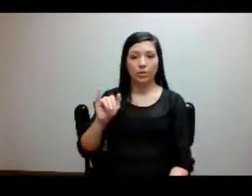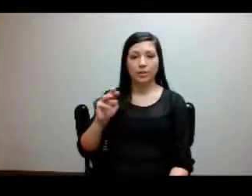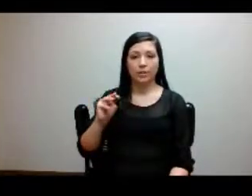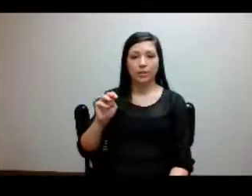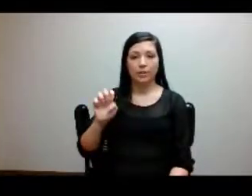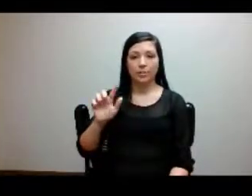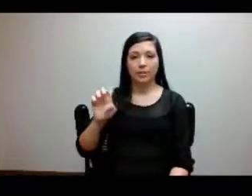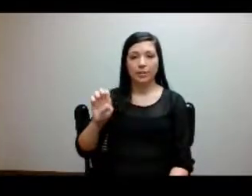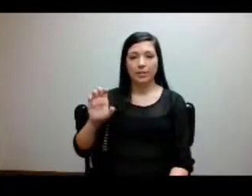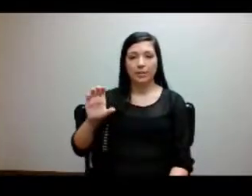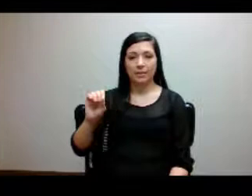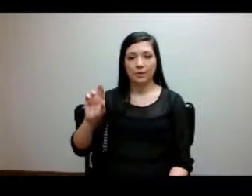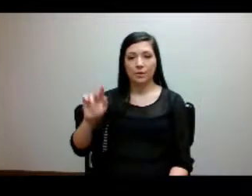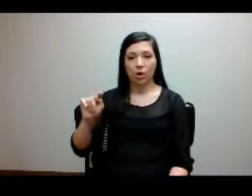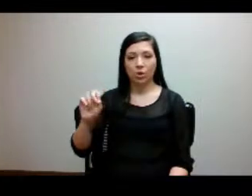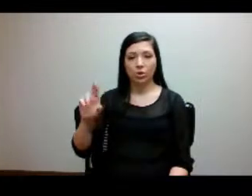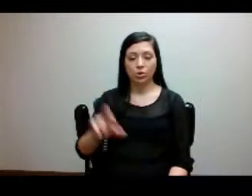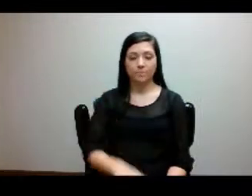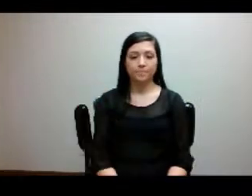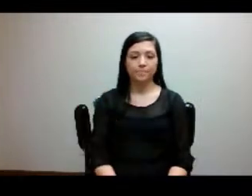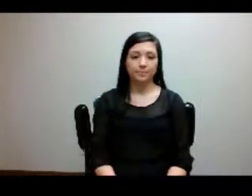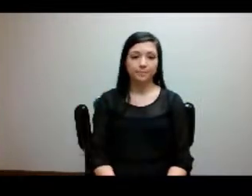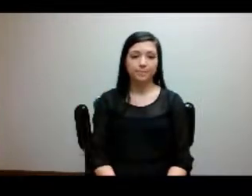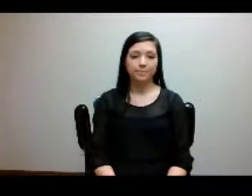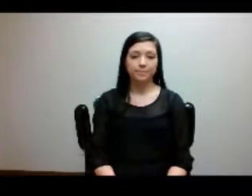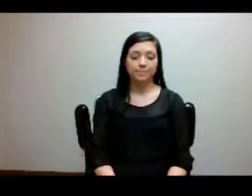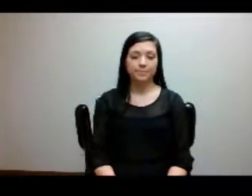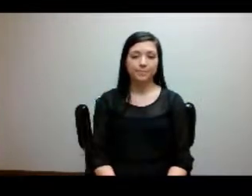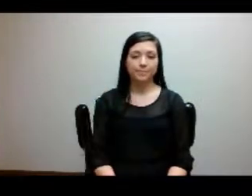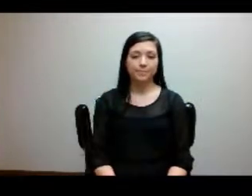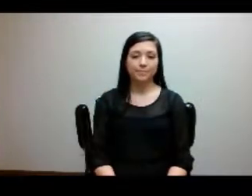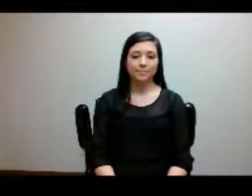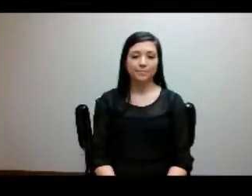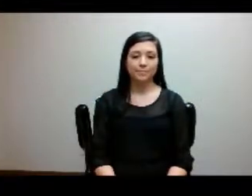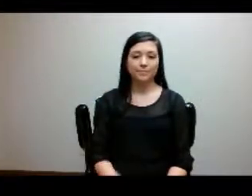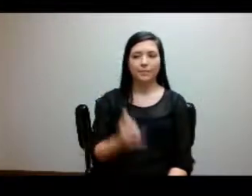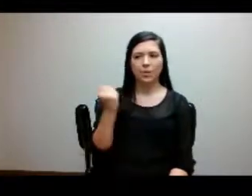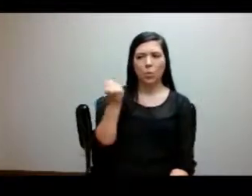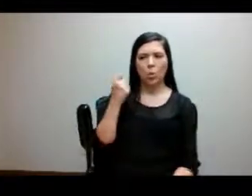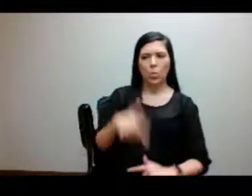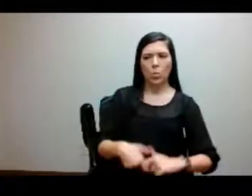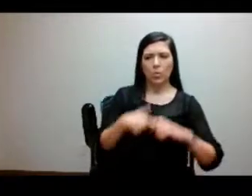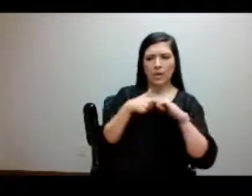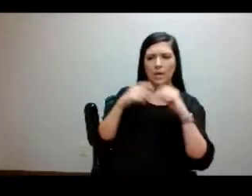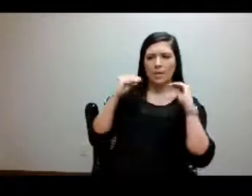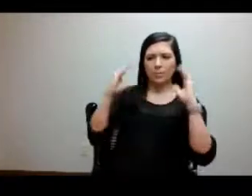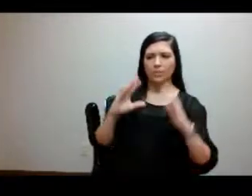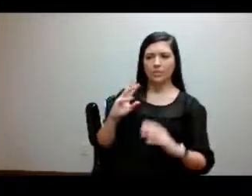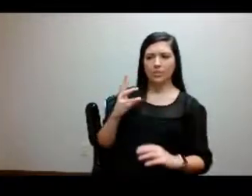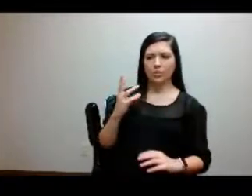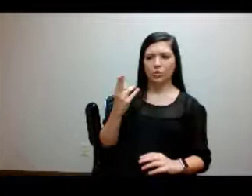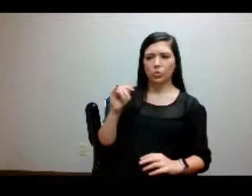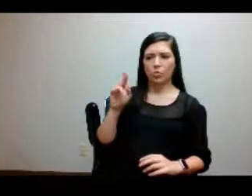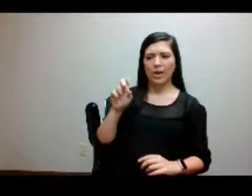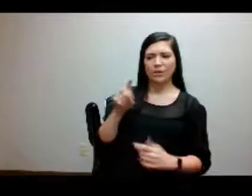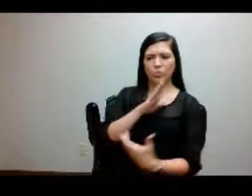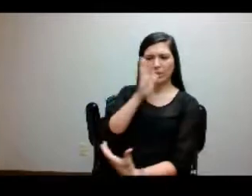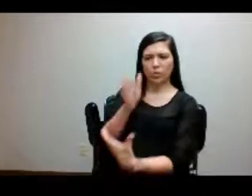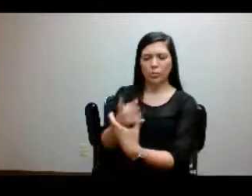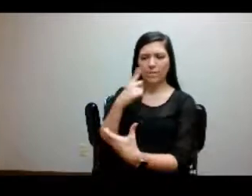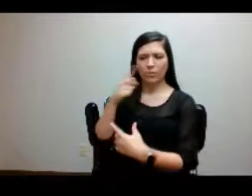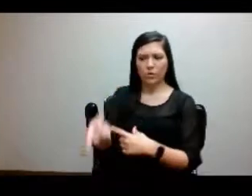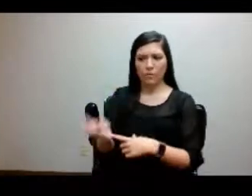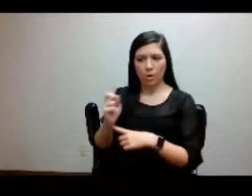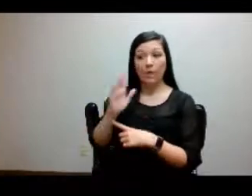Kimberly Carter. Now hold up, Professor White. I have to interrupt you for just a moment. I'm gonna